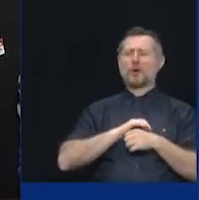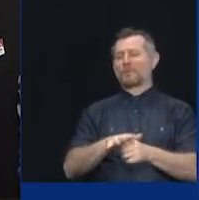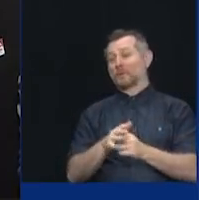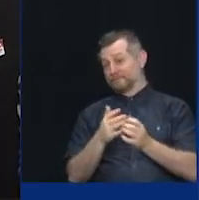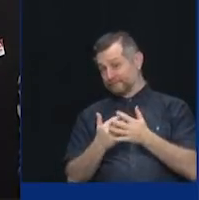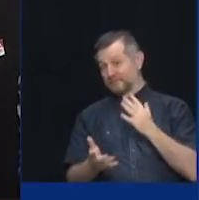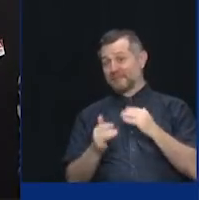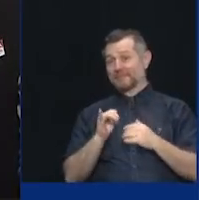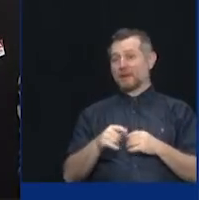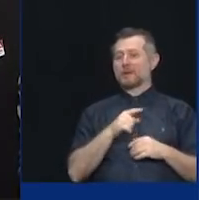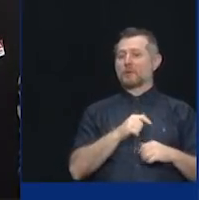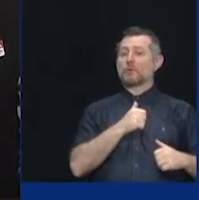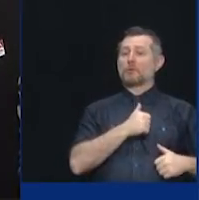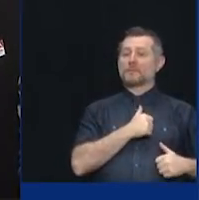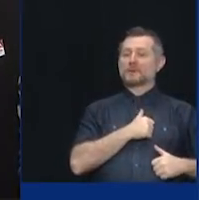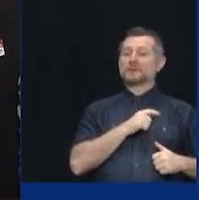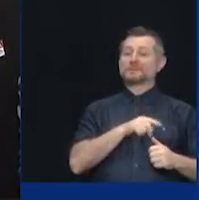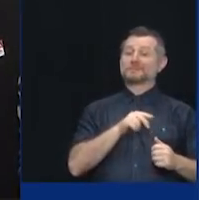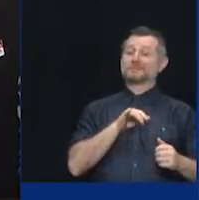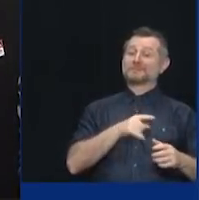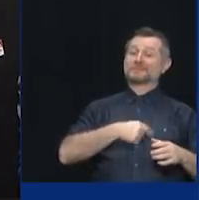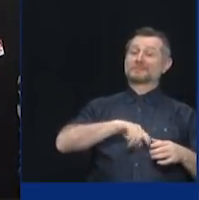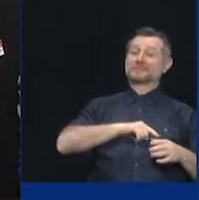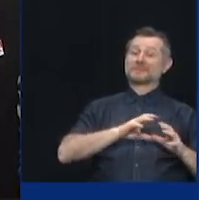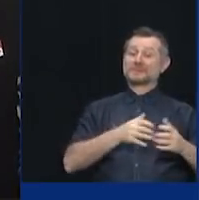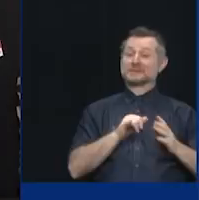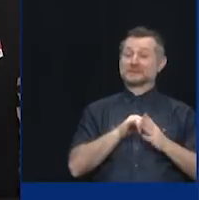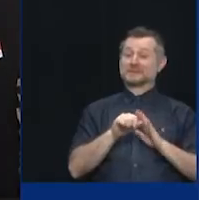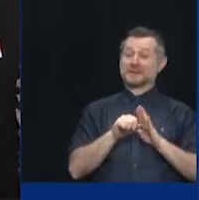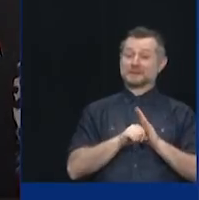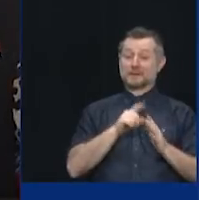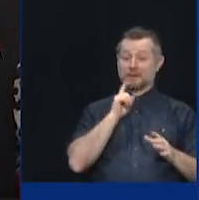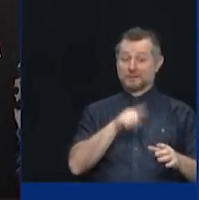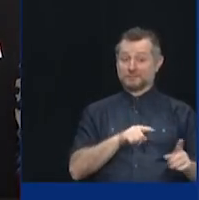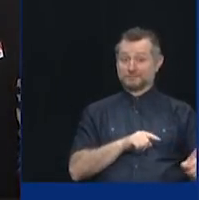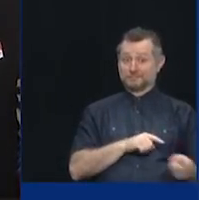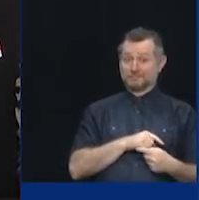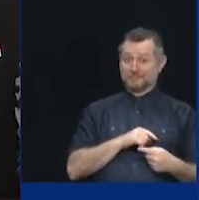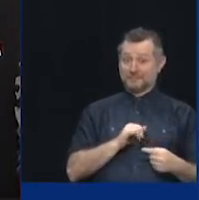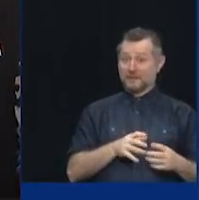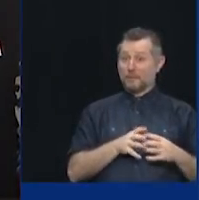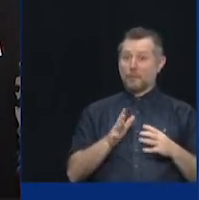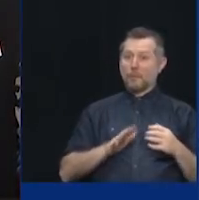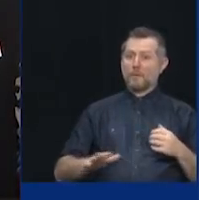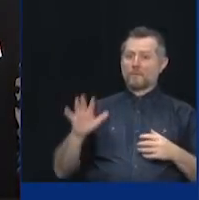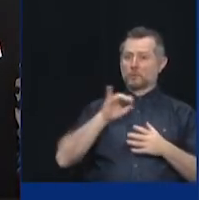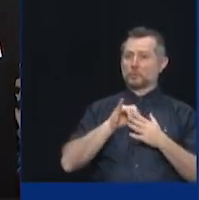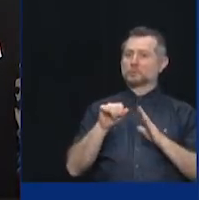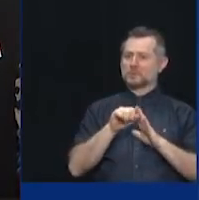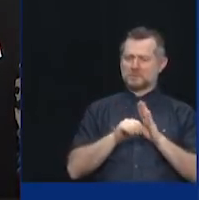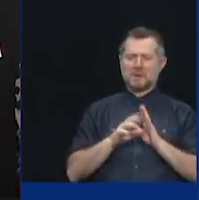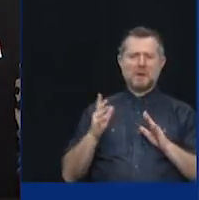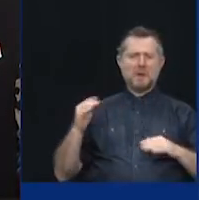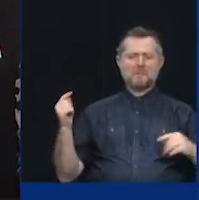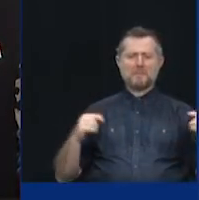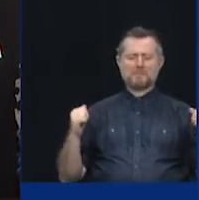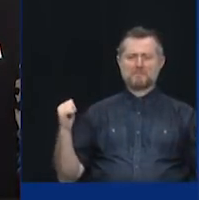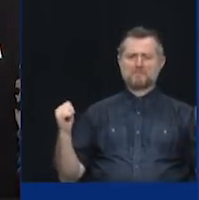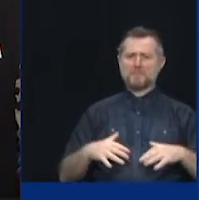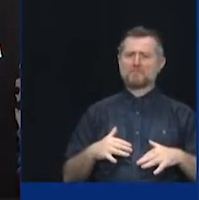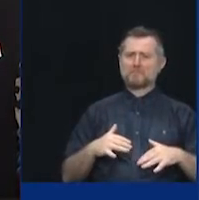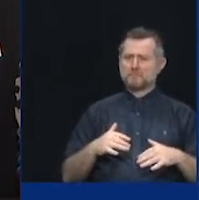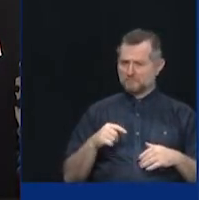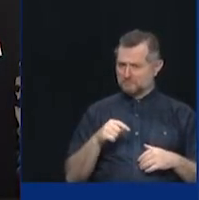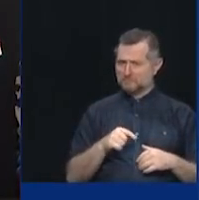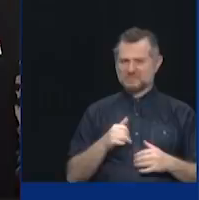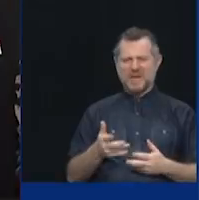deploys initially are the National Guard, and they come from all over the state. At a moment's notice and deal with the most